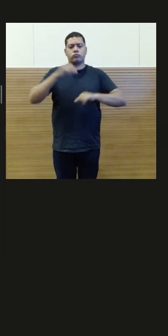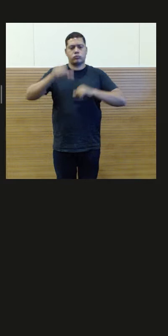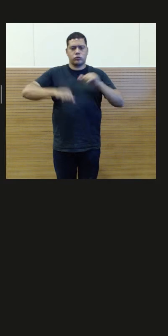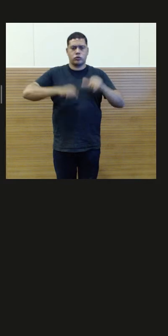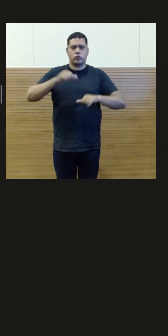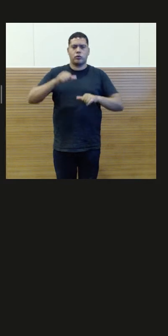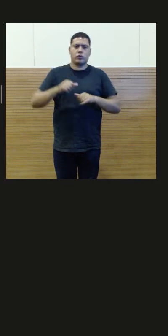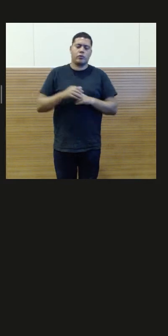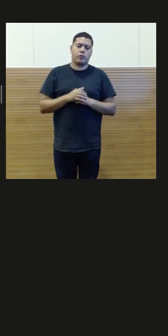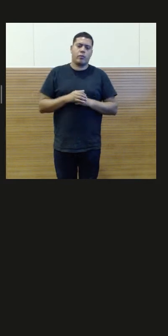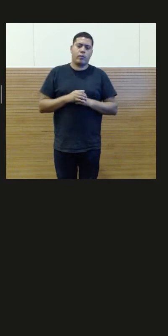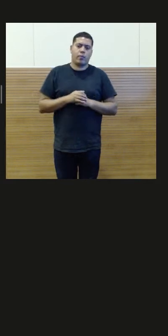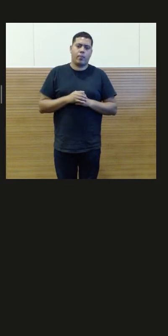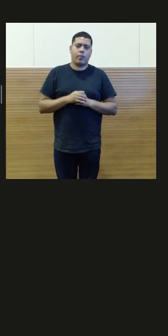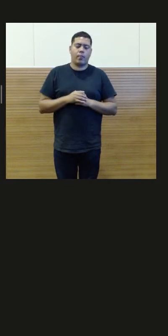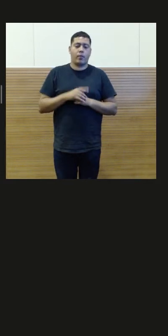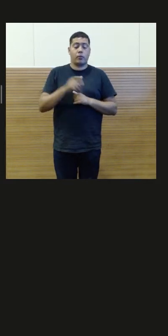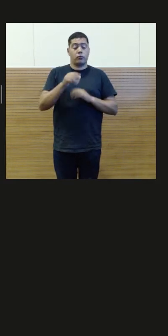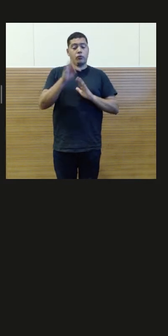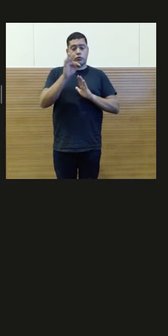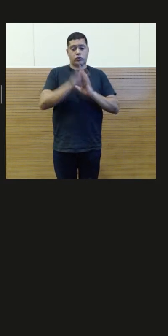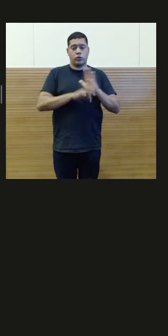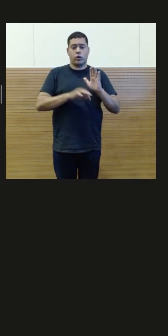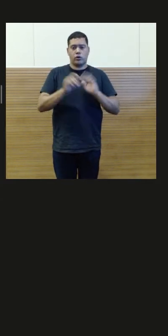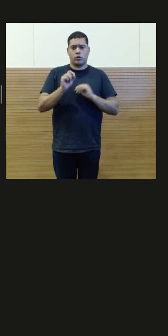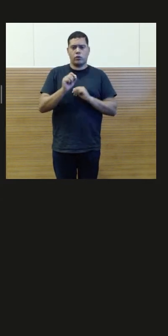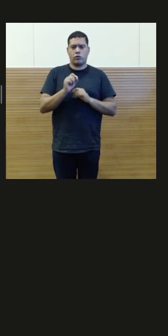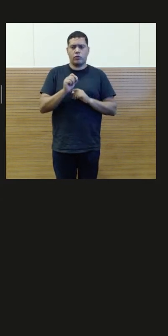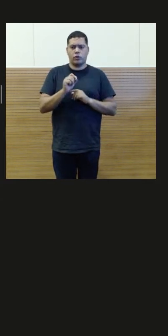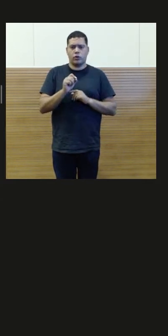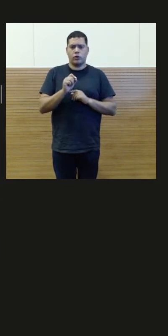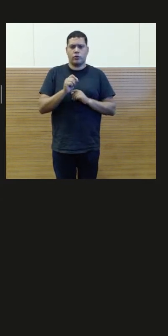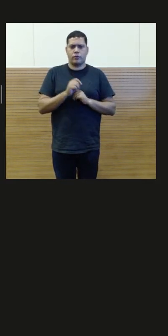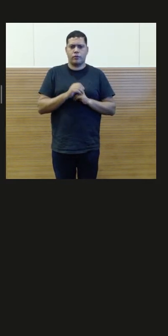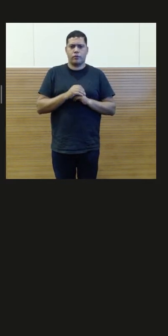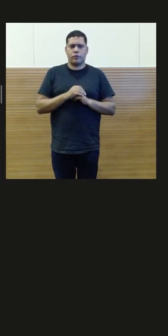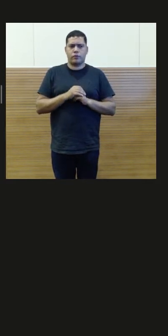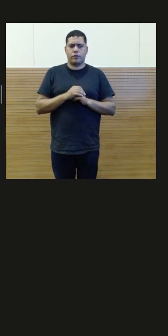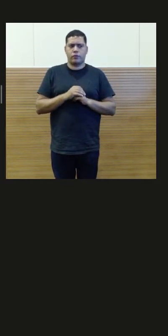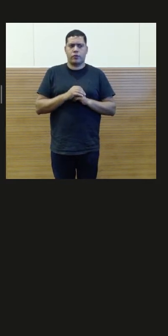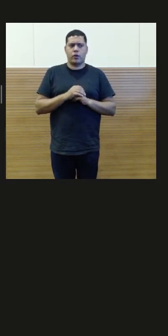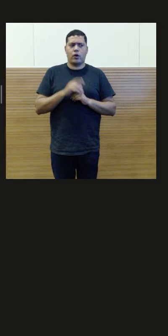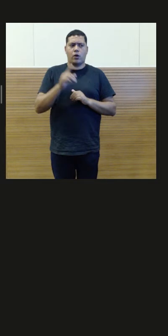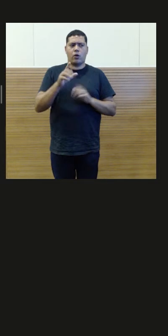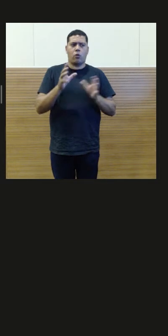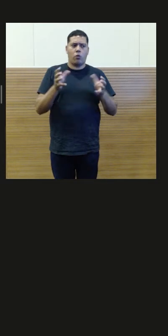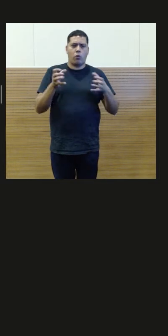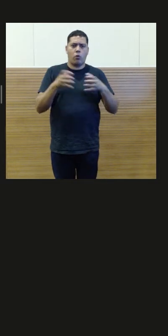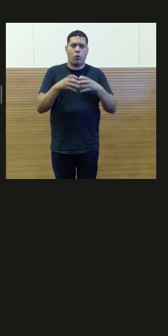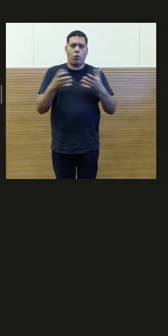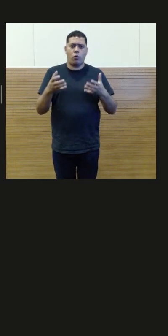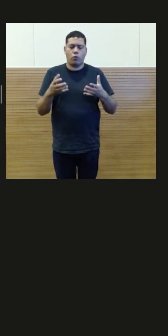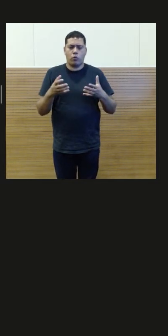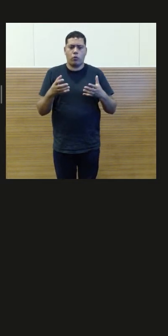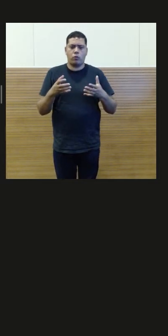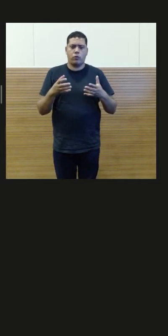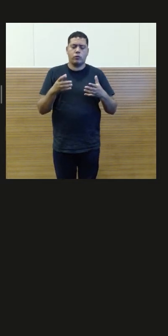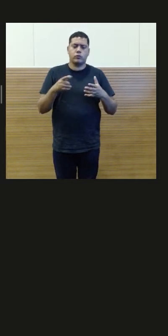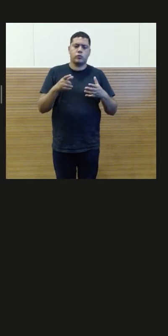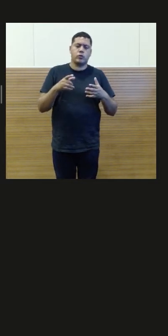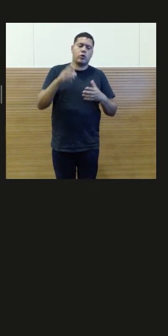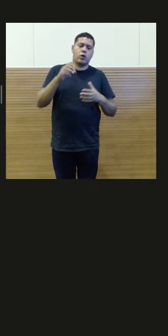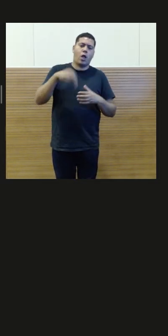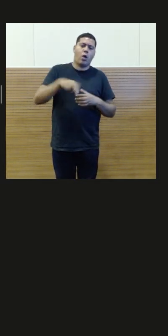the introduction to the 2021 UN Food Systems Summit, just ended. which is splendid.